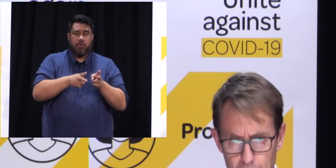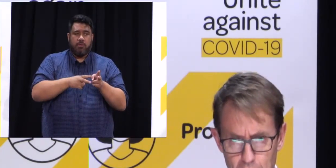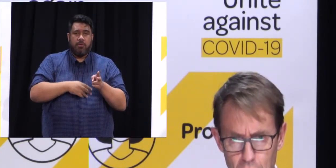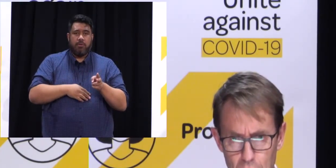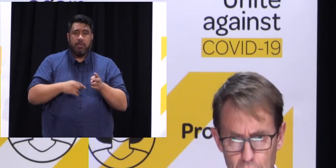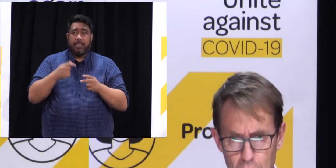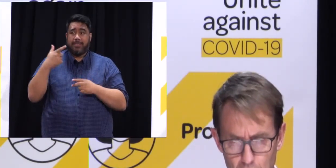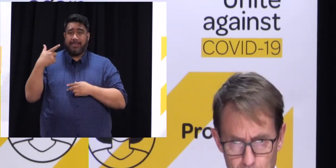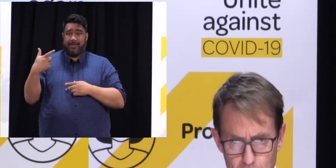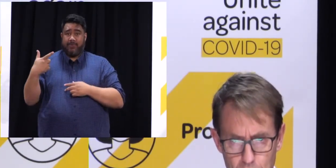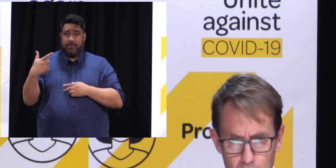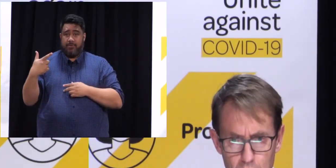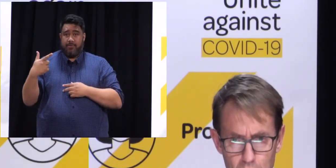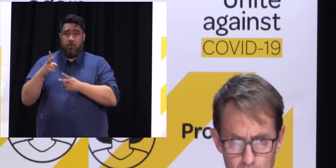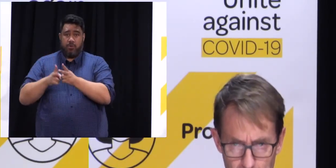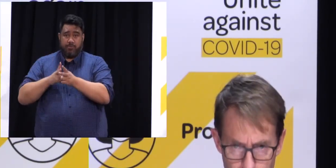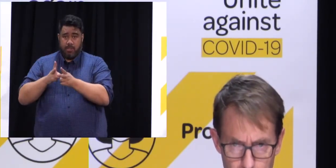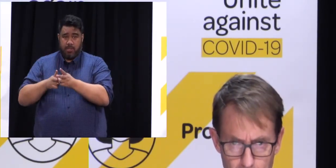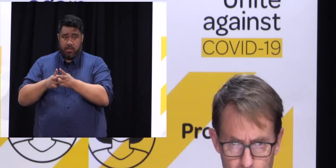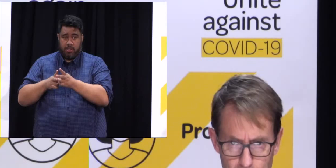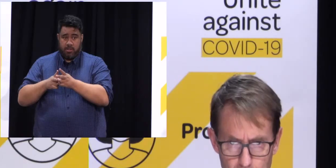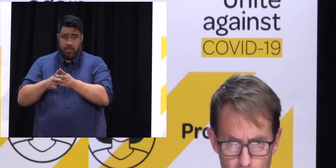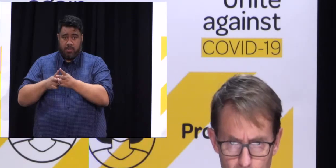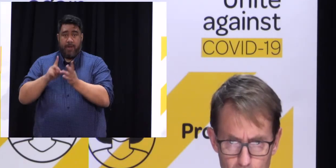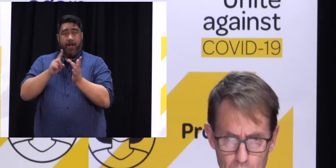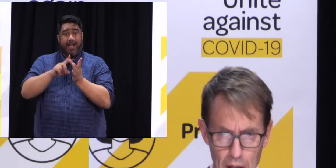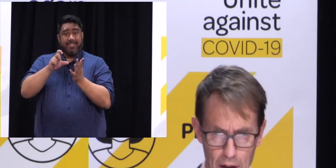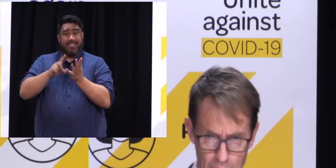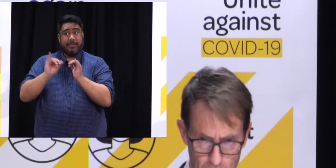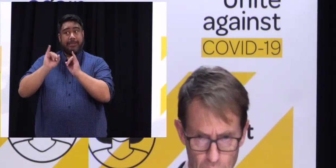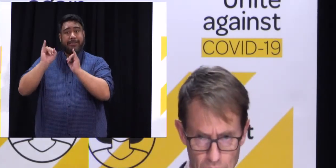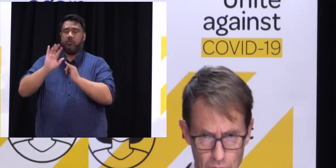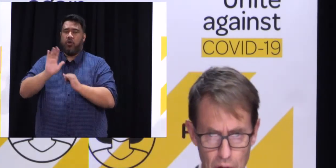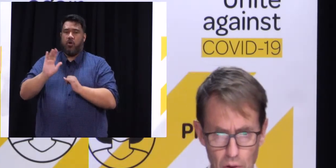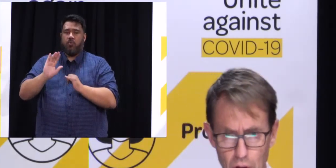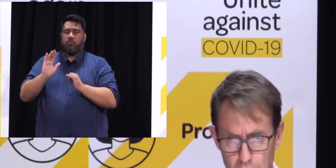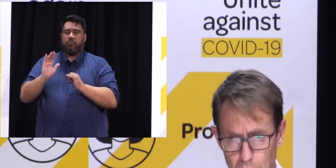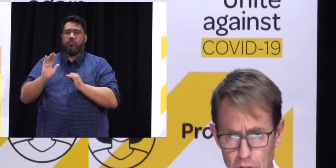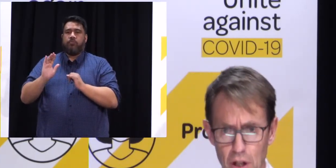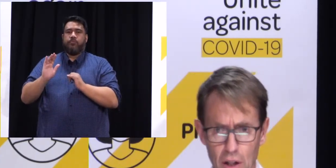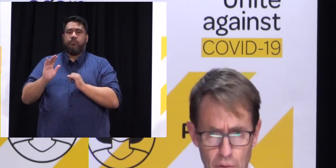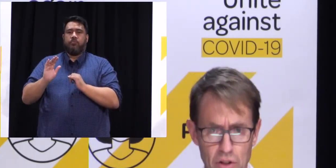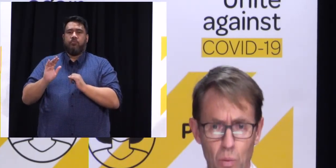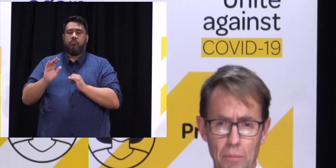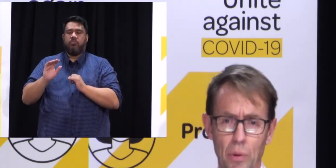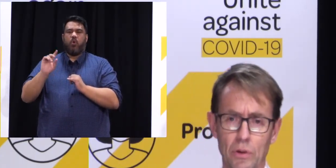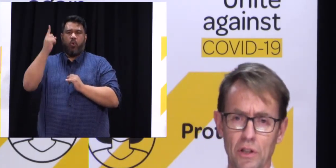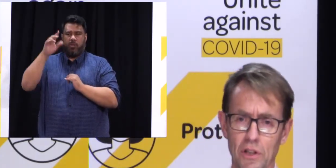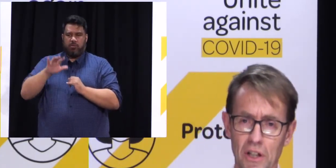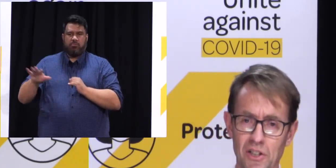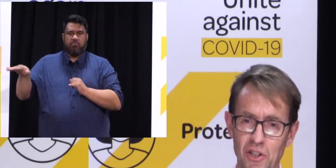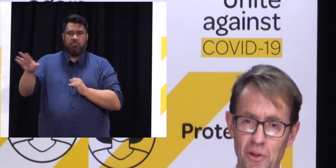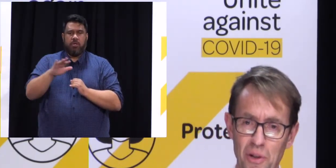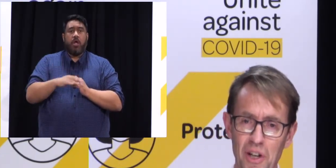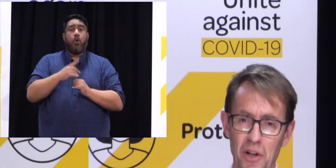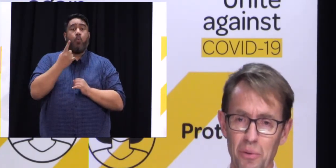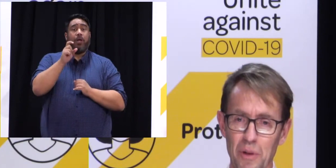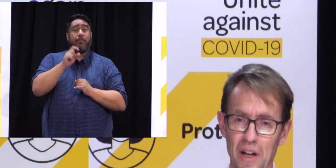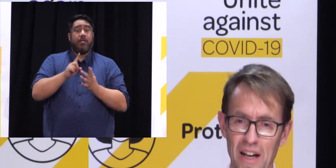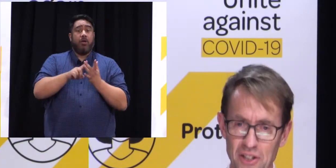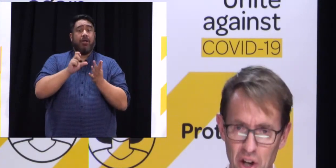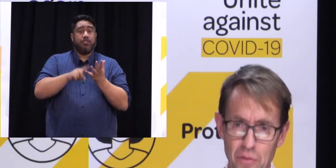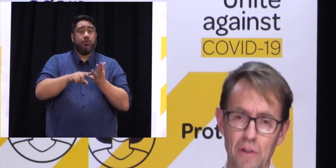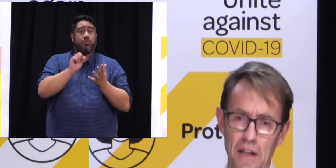the outbreak who are in hospital, none in ICU. That's across the 3 Auckland hospitals. There is 1 person in ICU